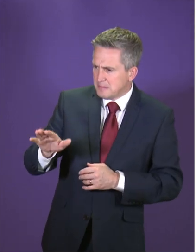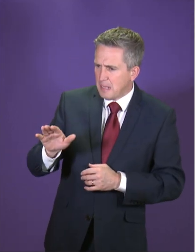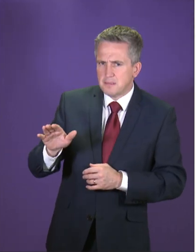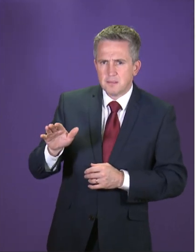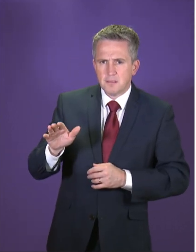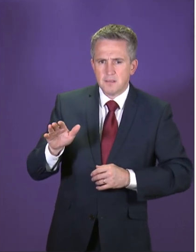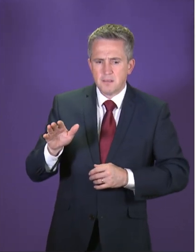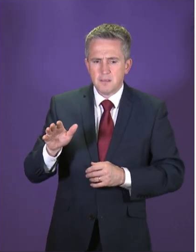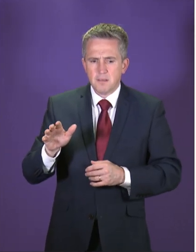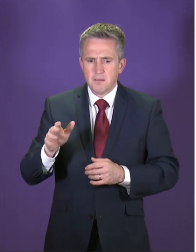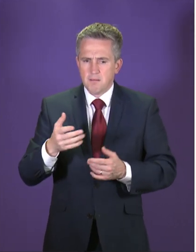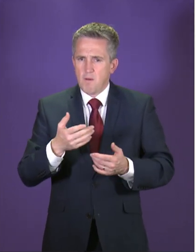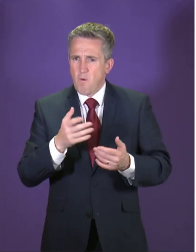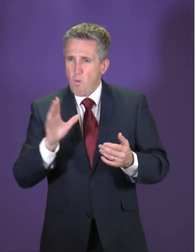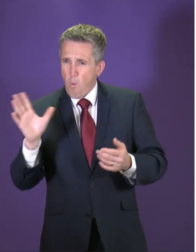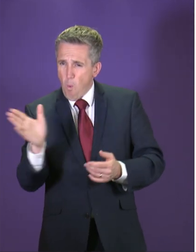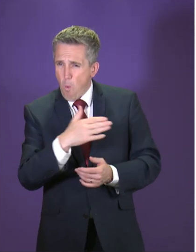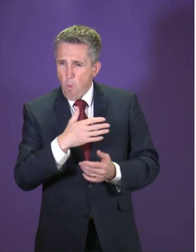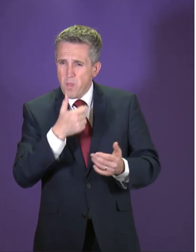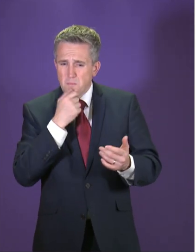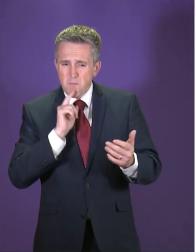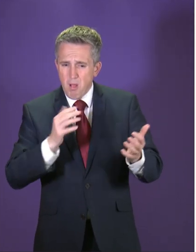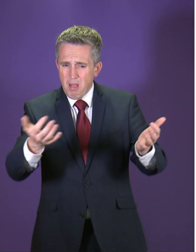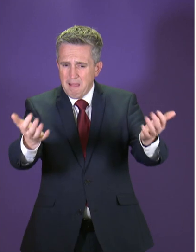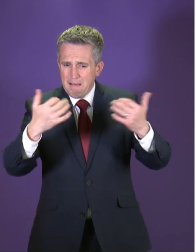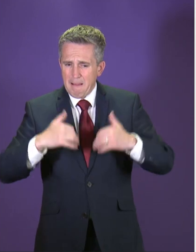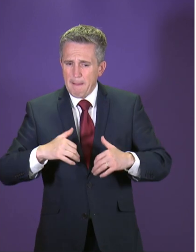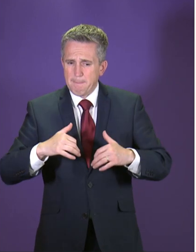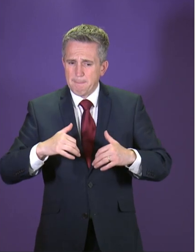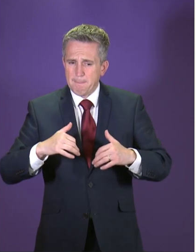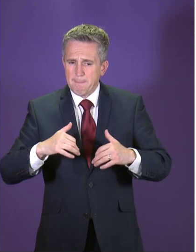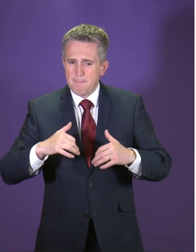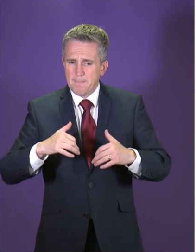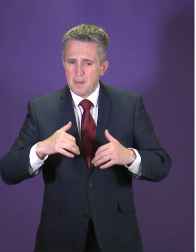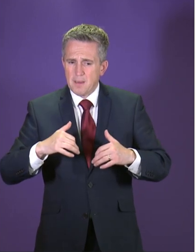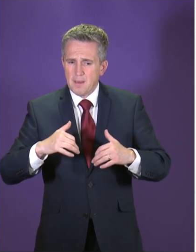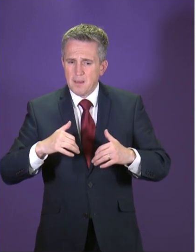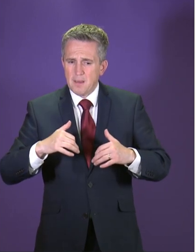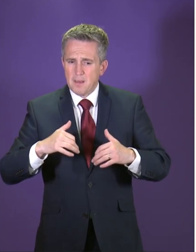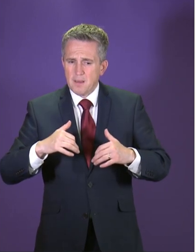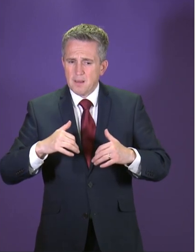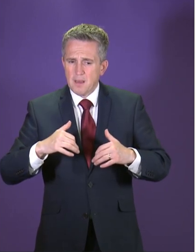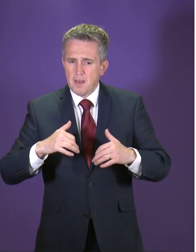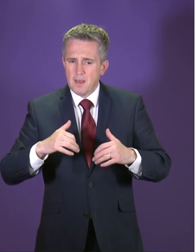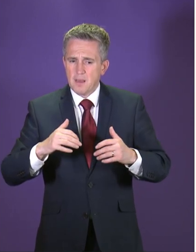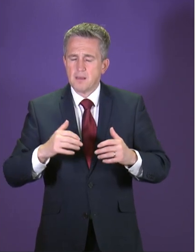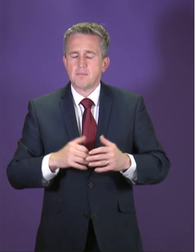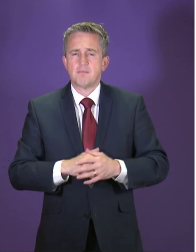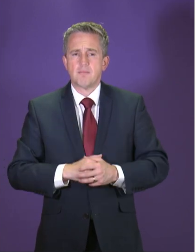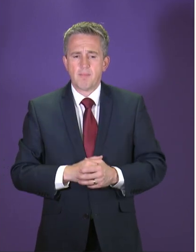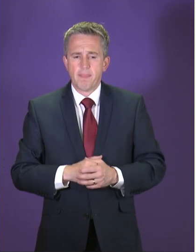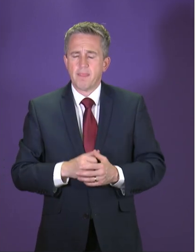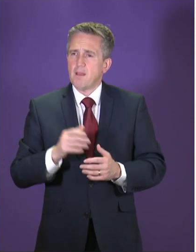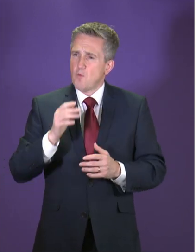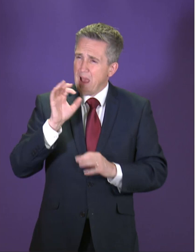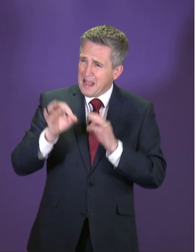hell came. All the people are here on the bulls in front of guns and so on.